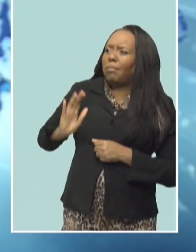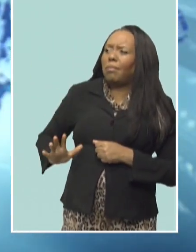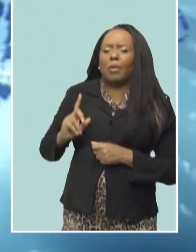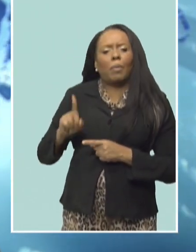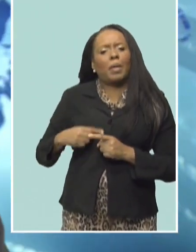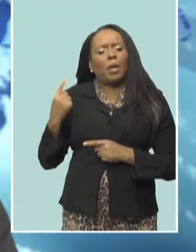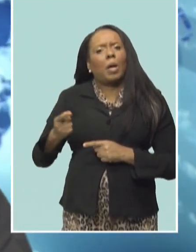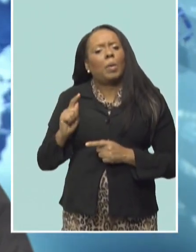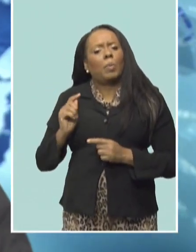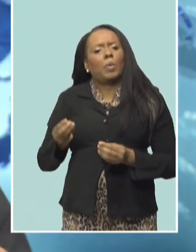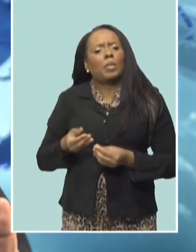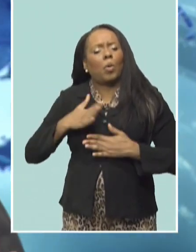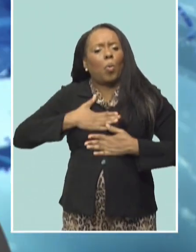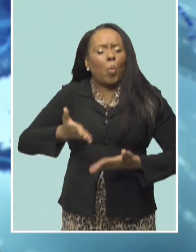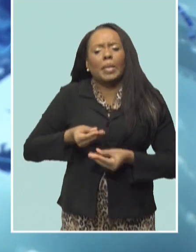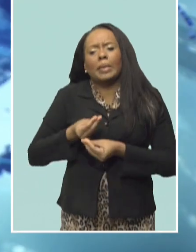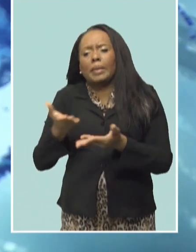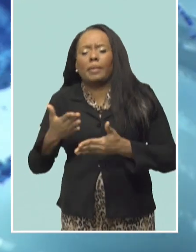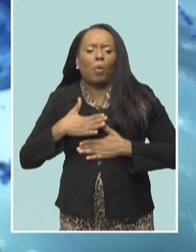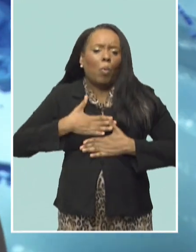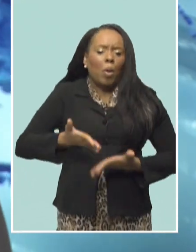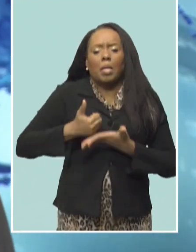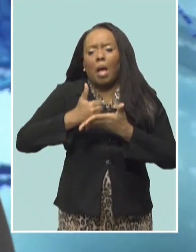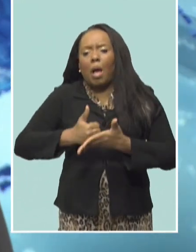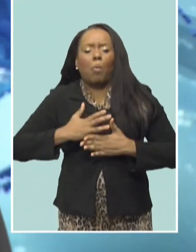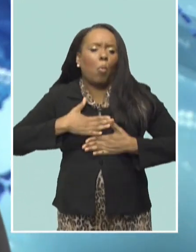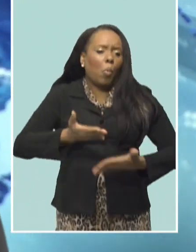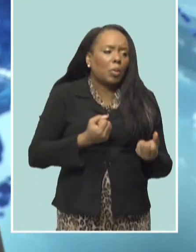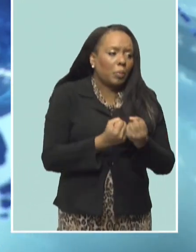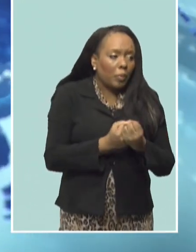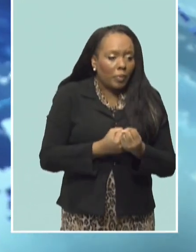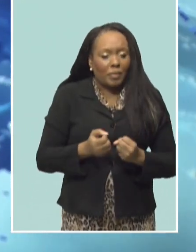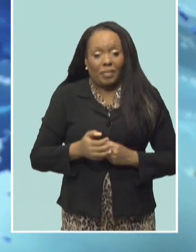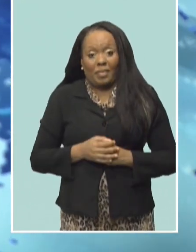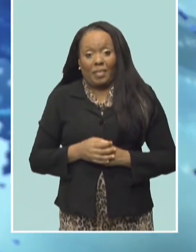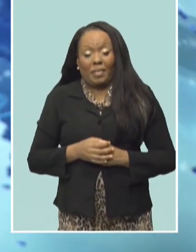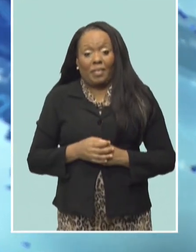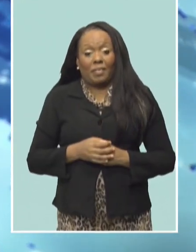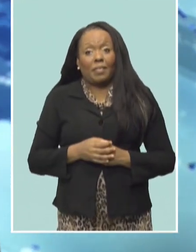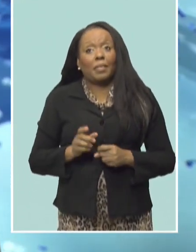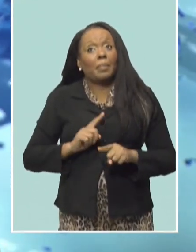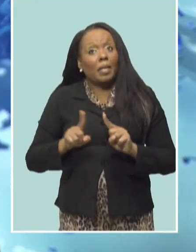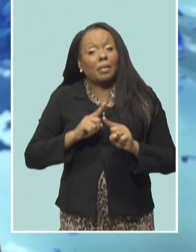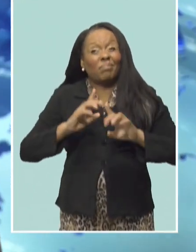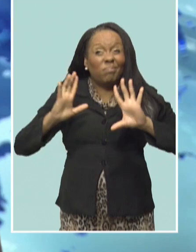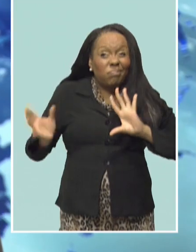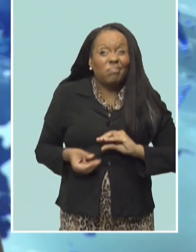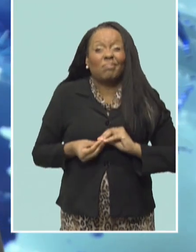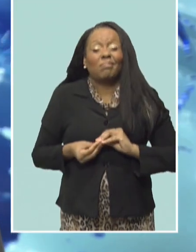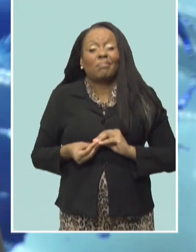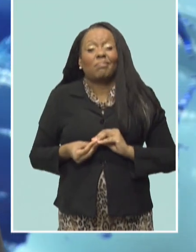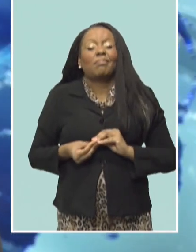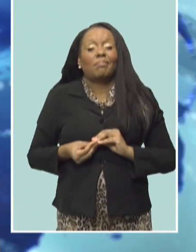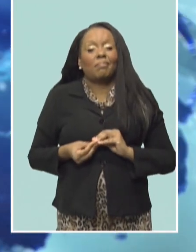philanthropic, where they could help each other and do things like that. But at the end of it all, it is really, in my